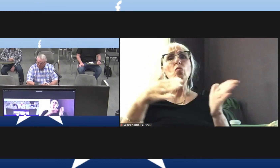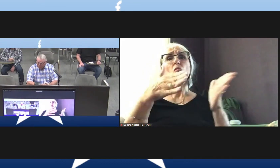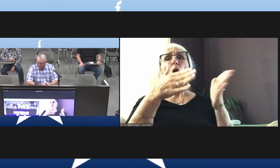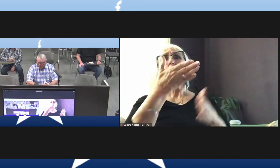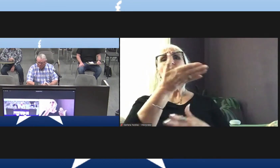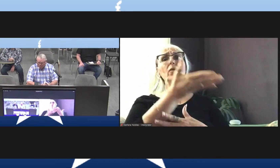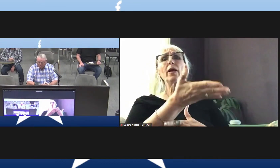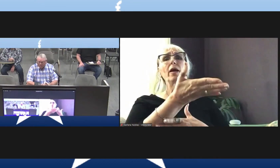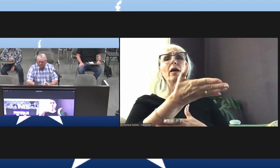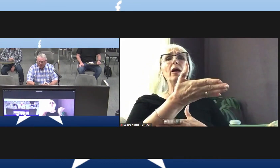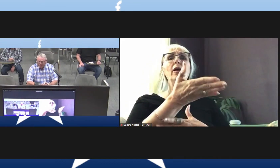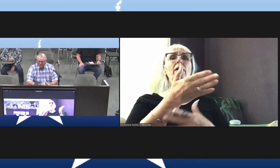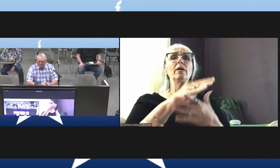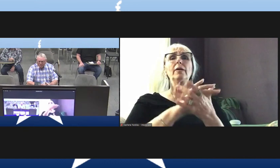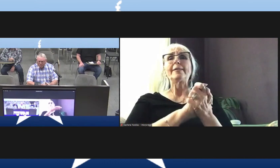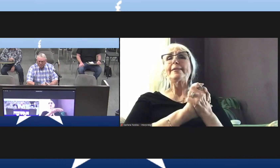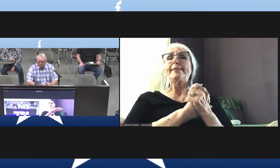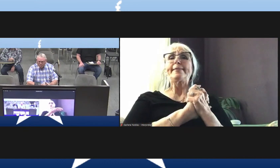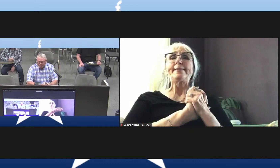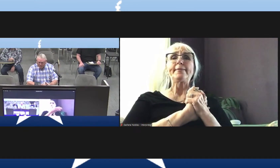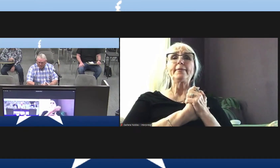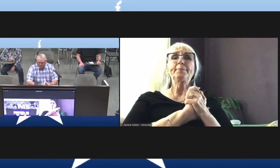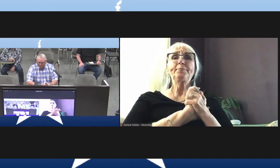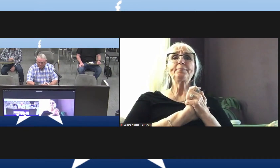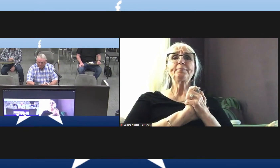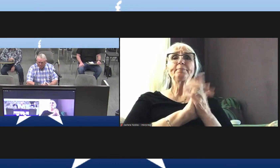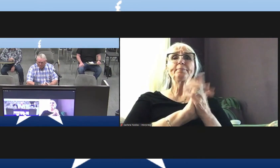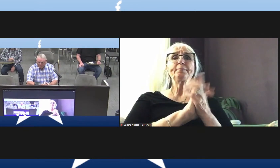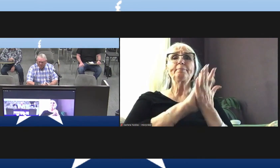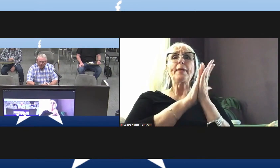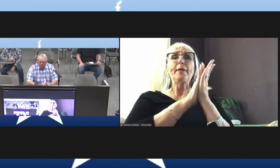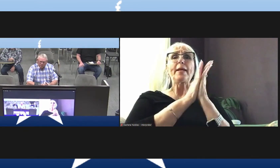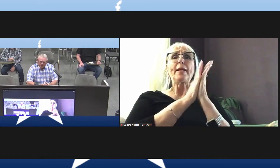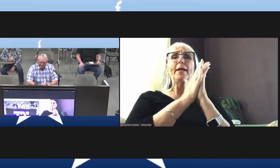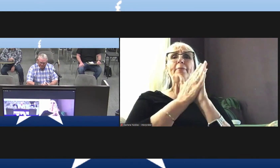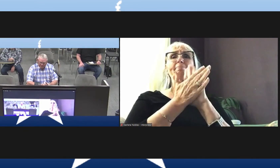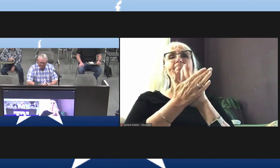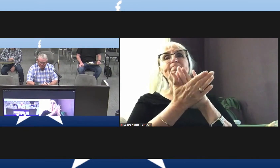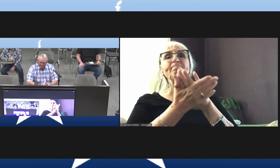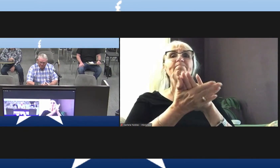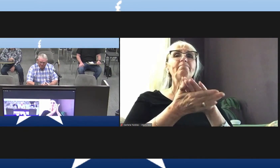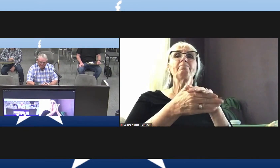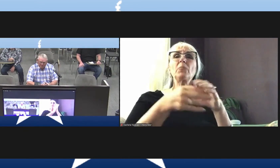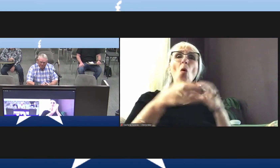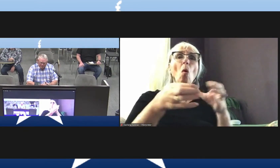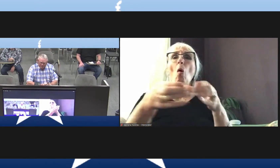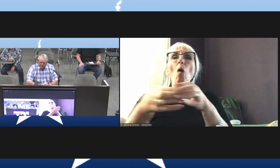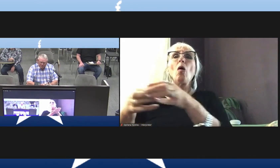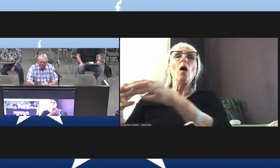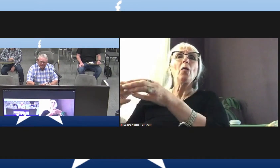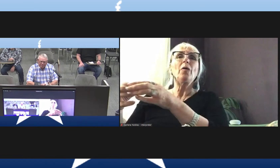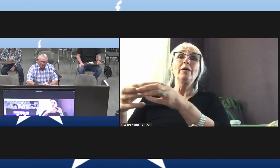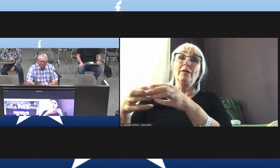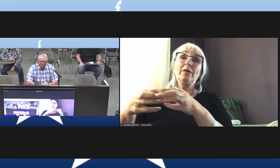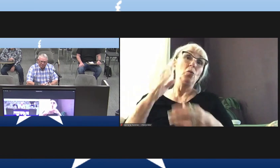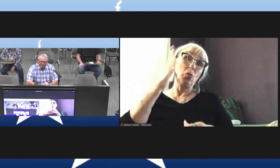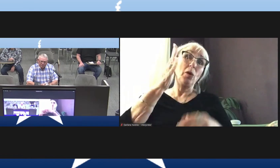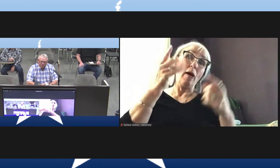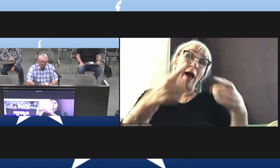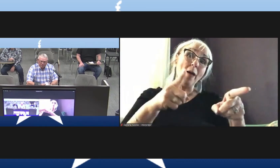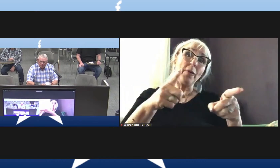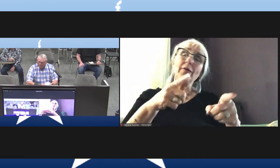our street to become pothole haven. And that's what's going to happen if the big